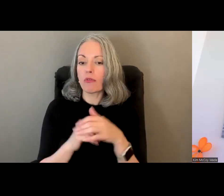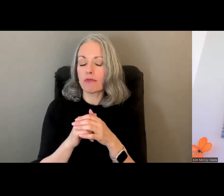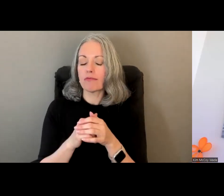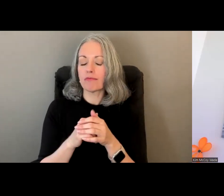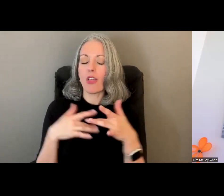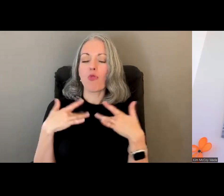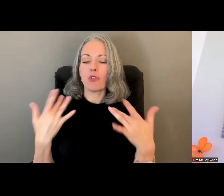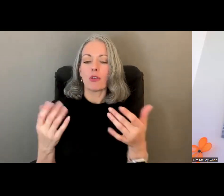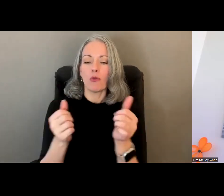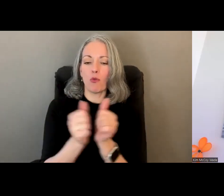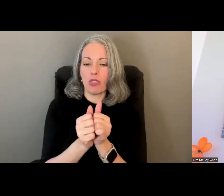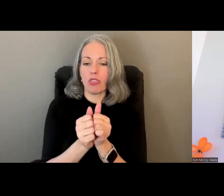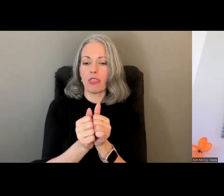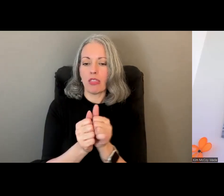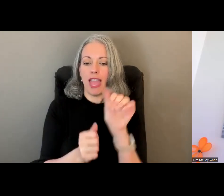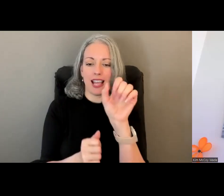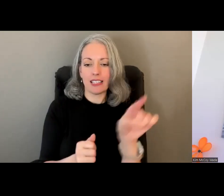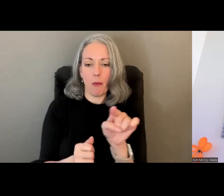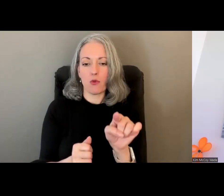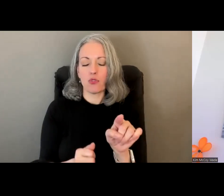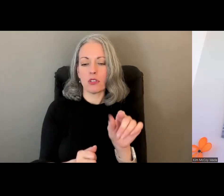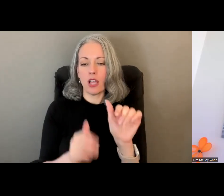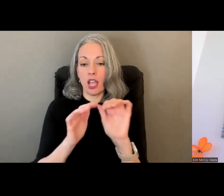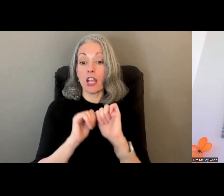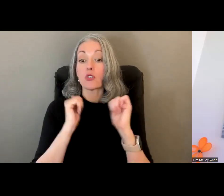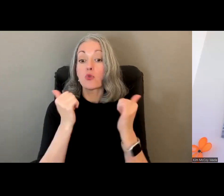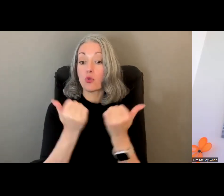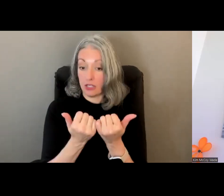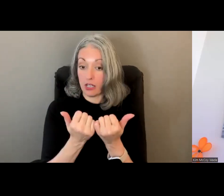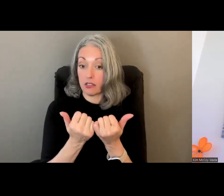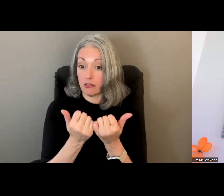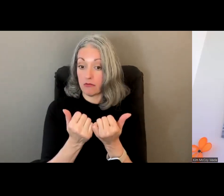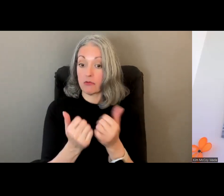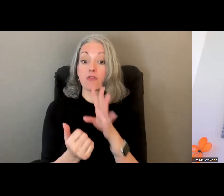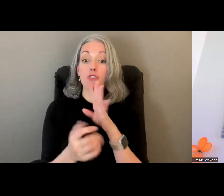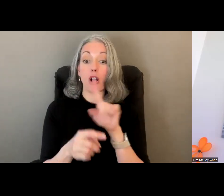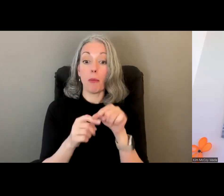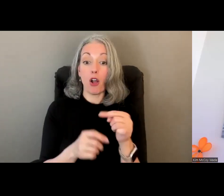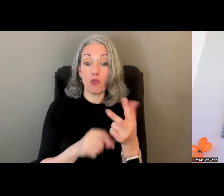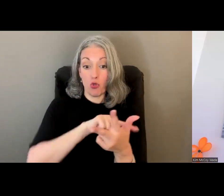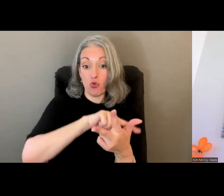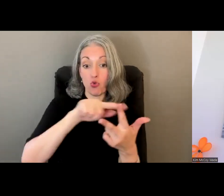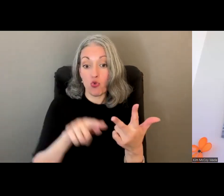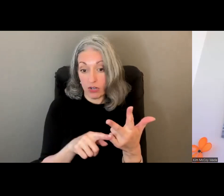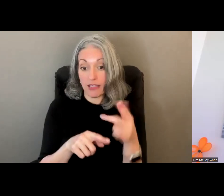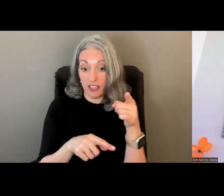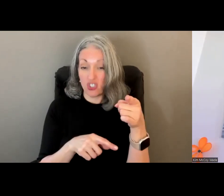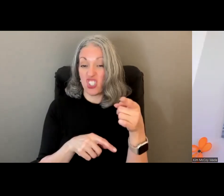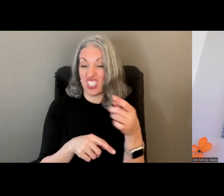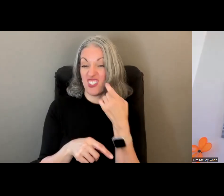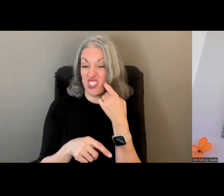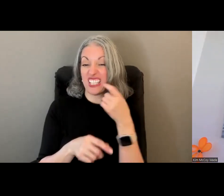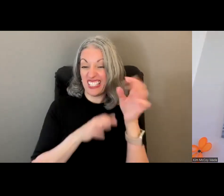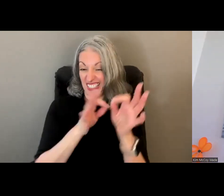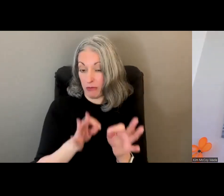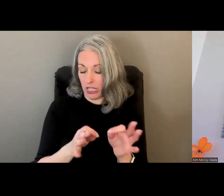the Alzheimer's Association earlier this week, and talk about those other 3 levers that Susan, you just started to say brilliantly. The